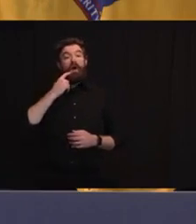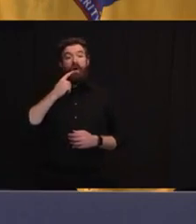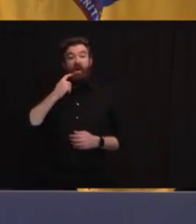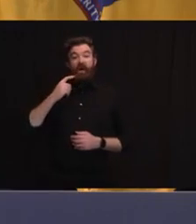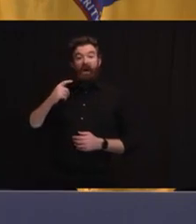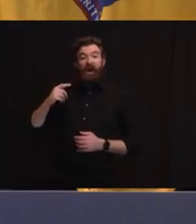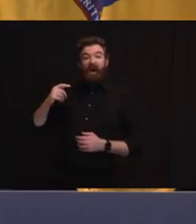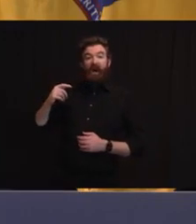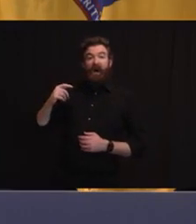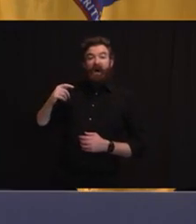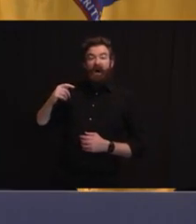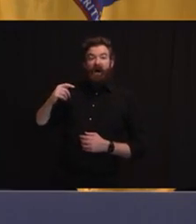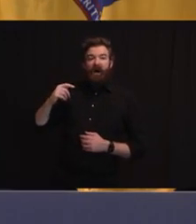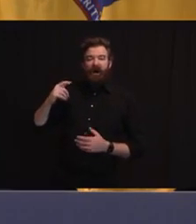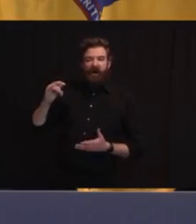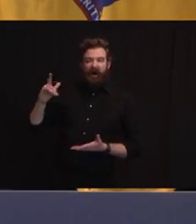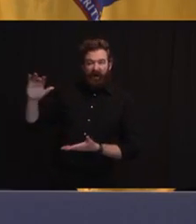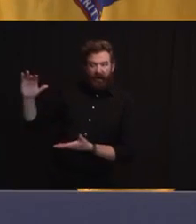we could fill,